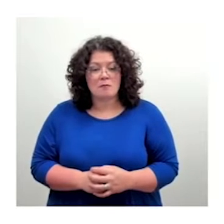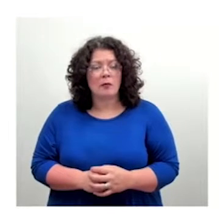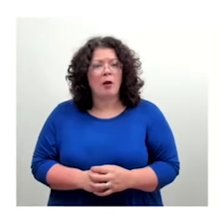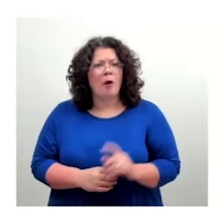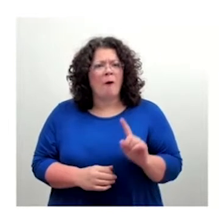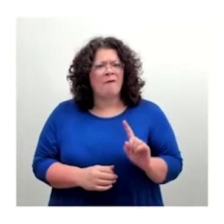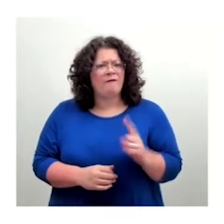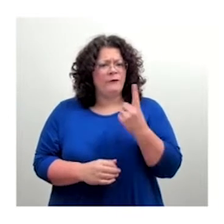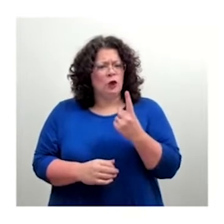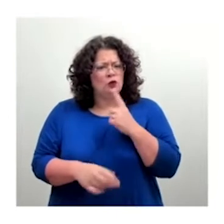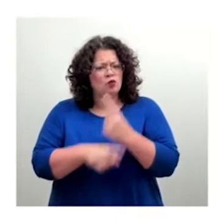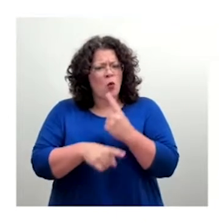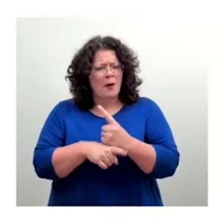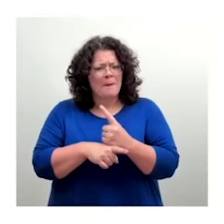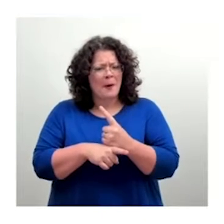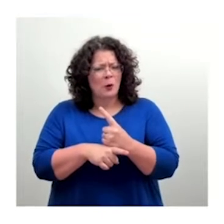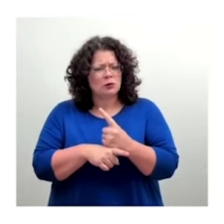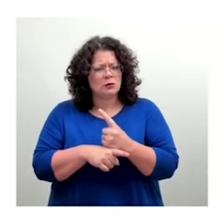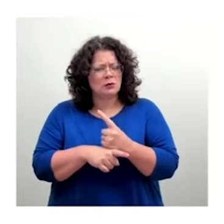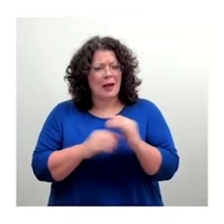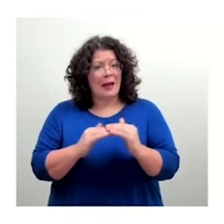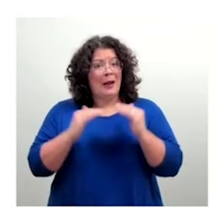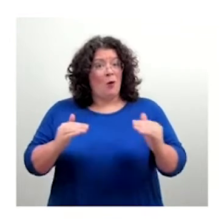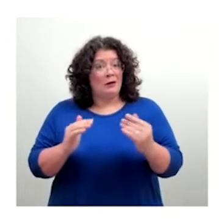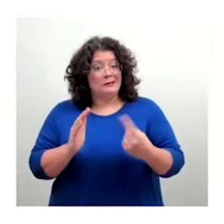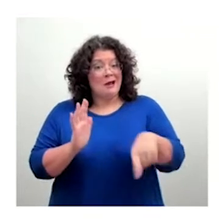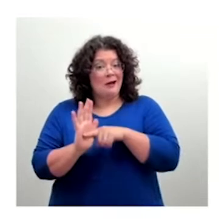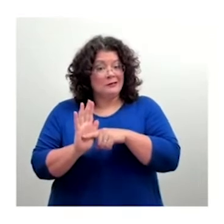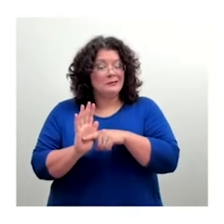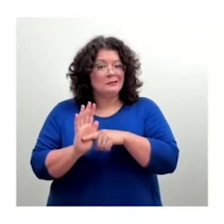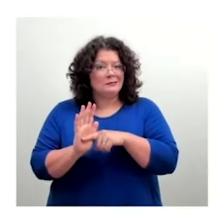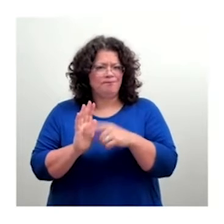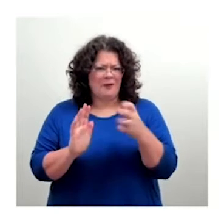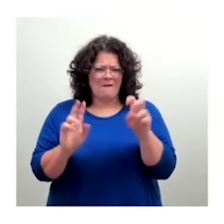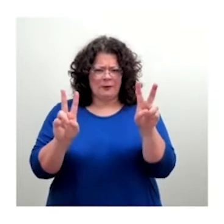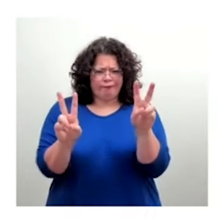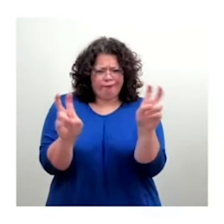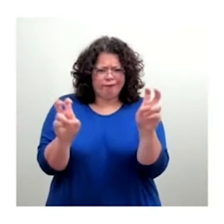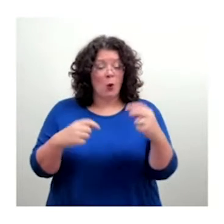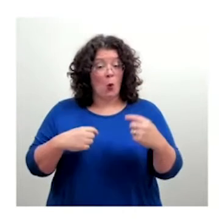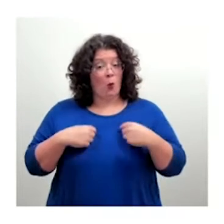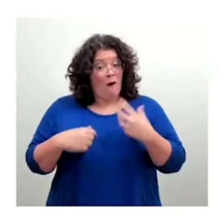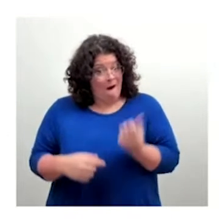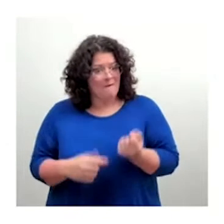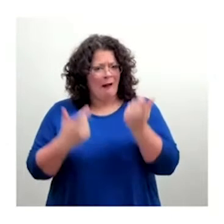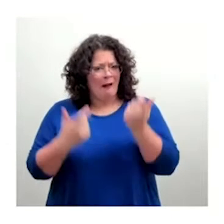access to people with disabilities. And for Northern Ireland, this is covered by the Disability Discrimination Act